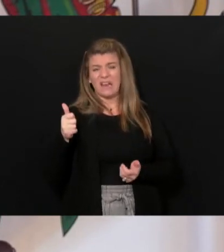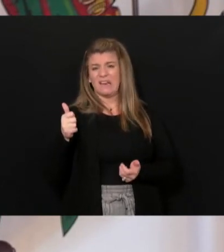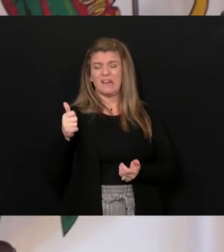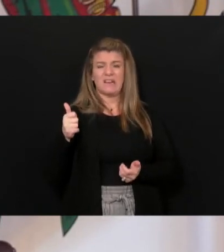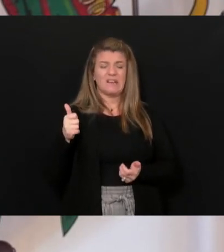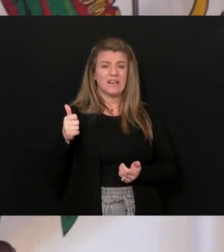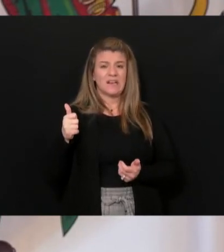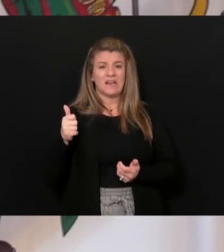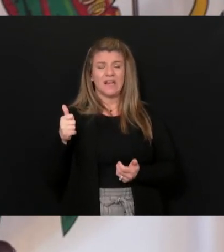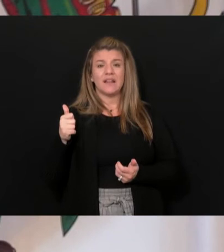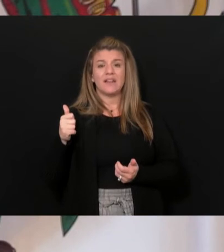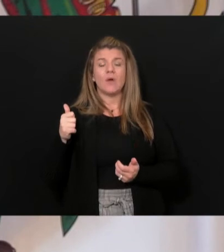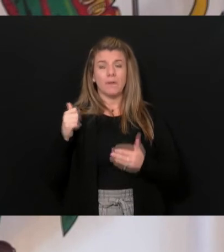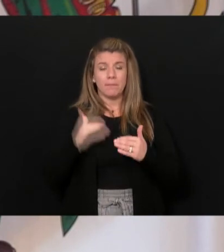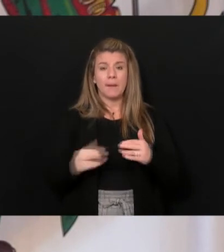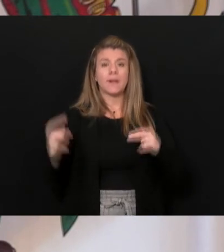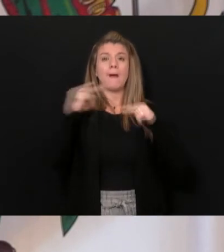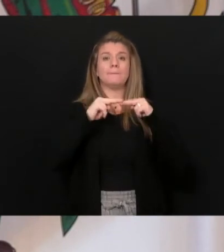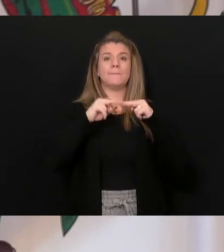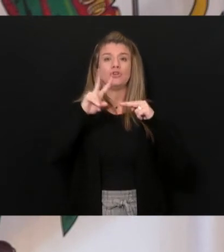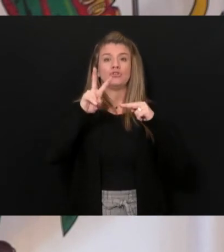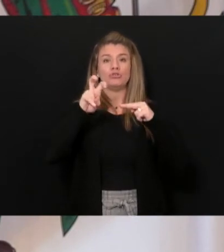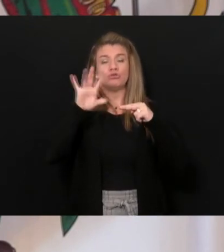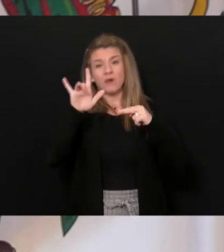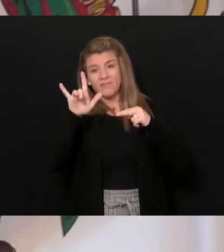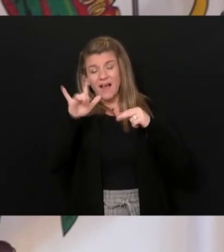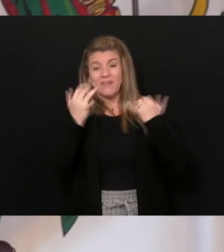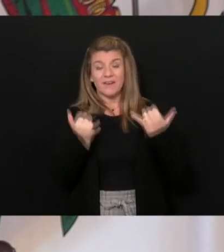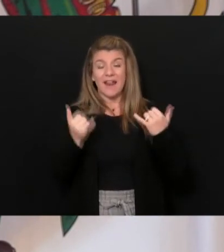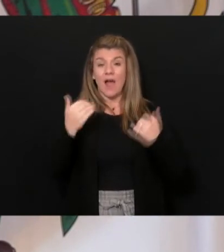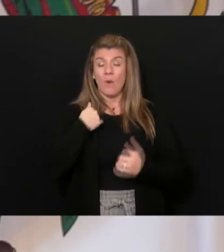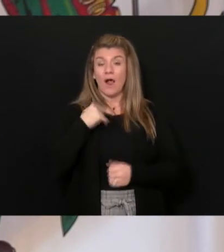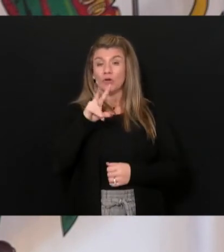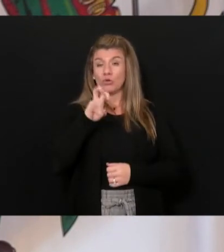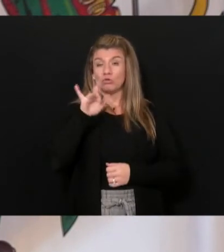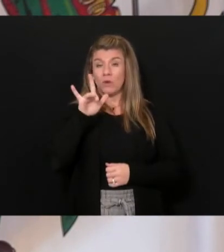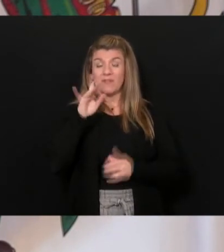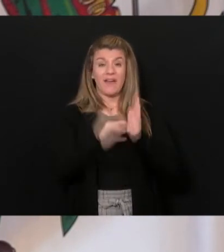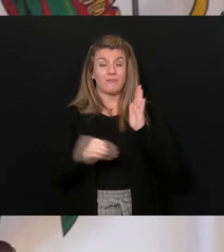and then we went to 225. You know, we're at